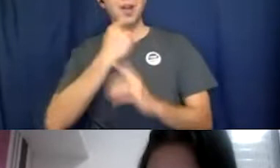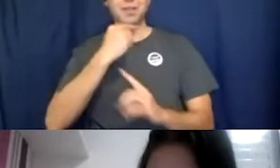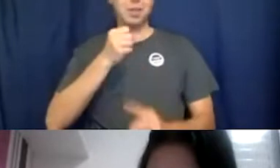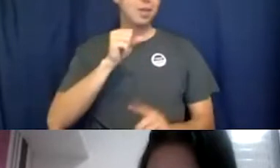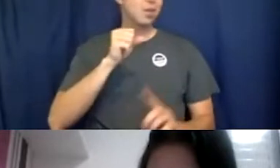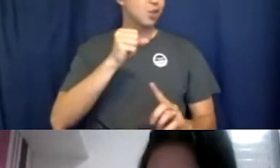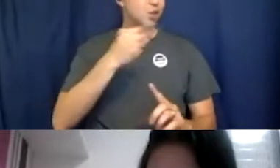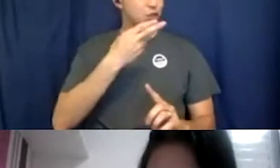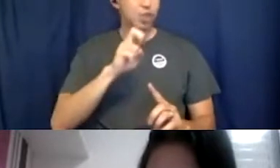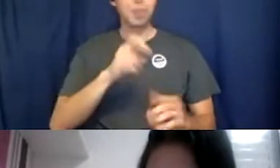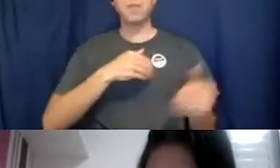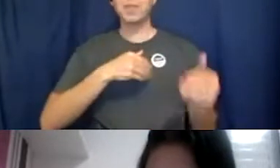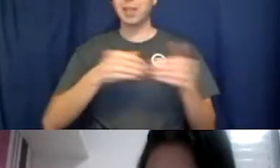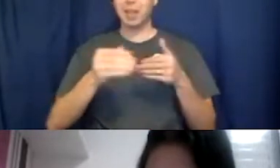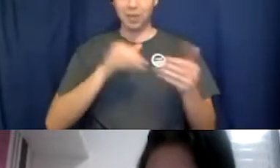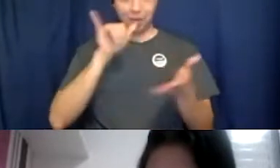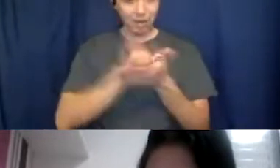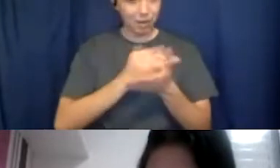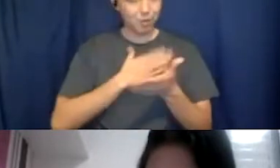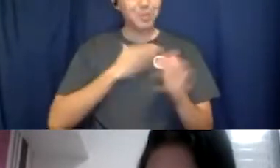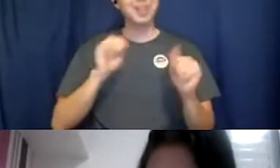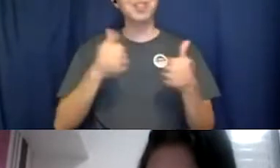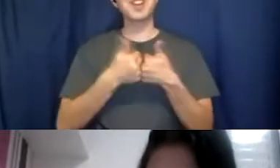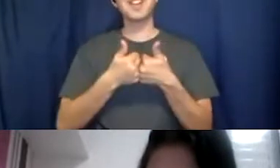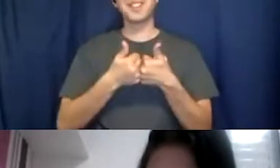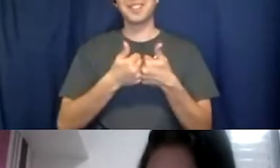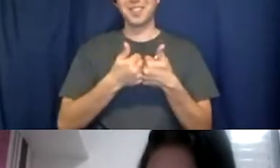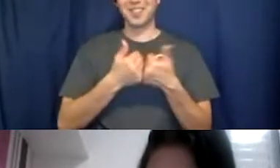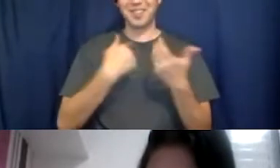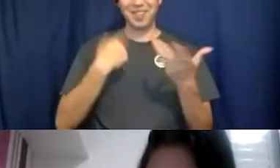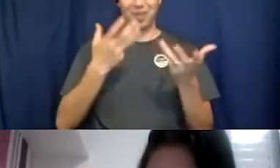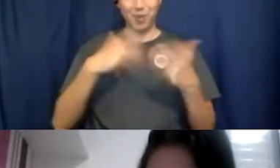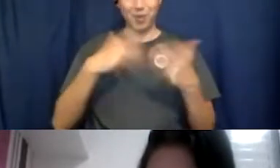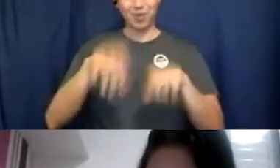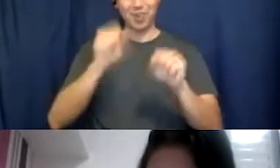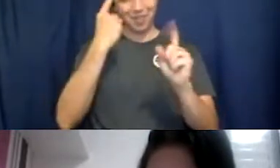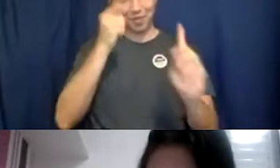flavored. Fondant. Yeah, but what is fondant? Fondant.